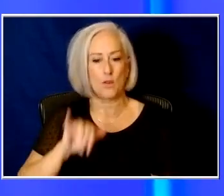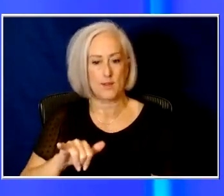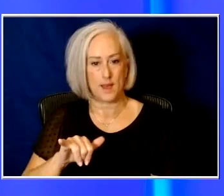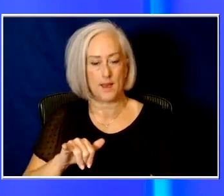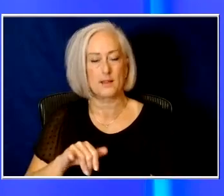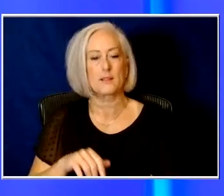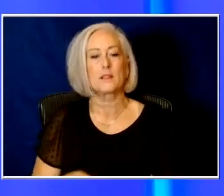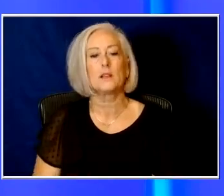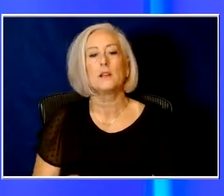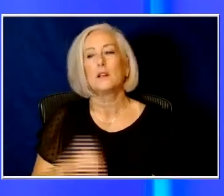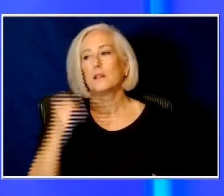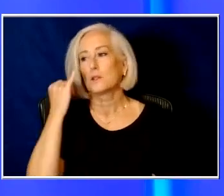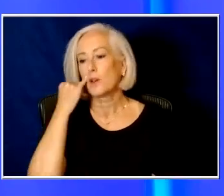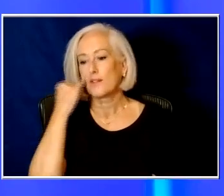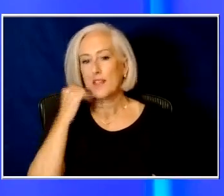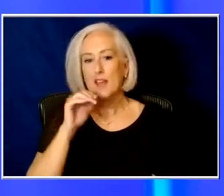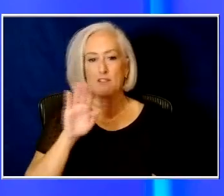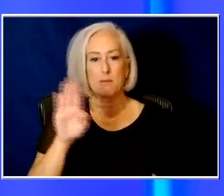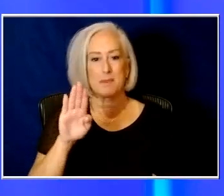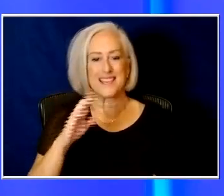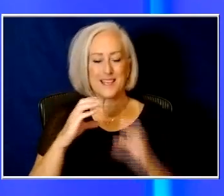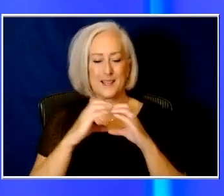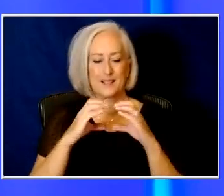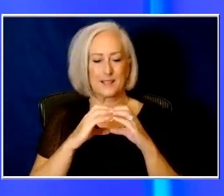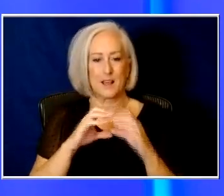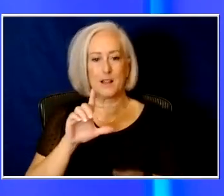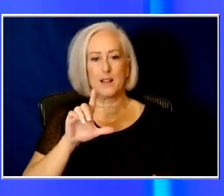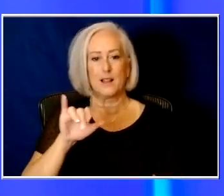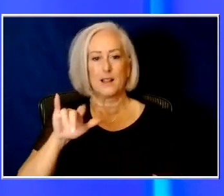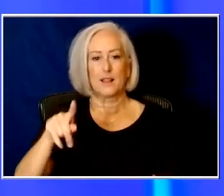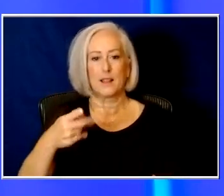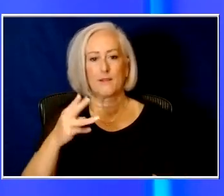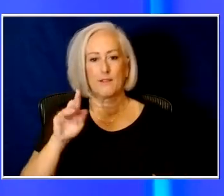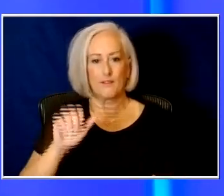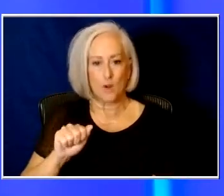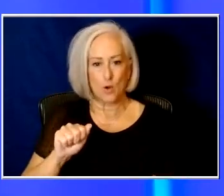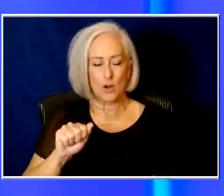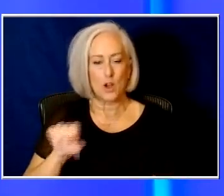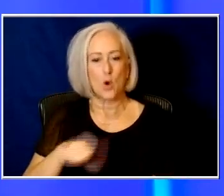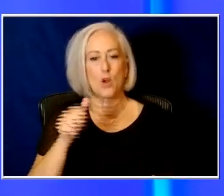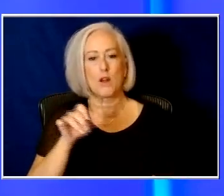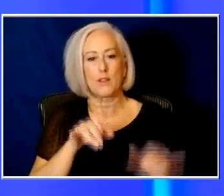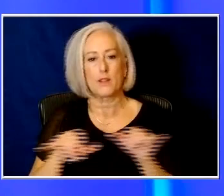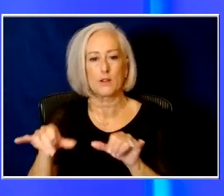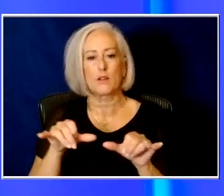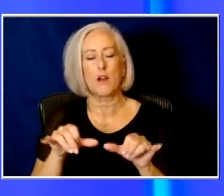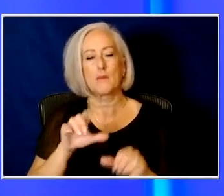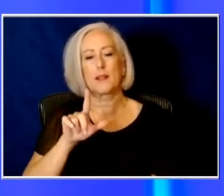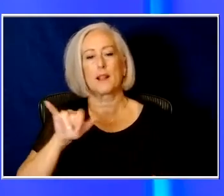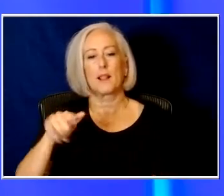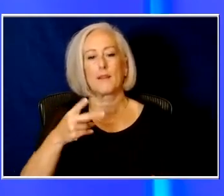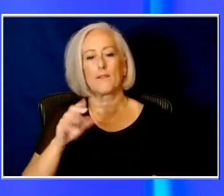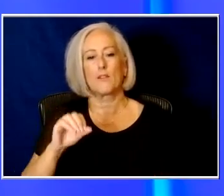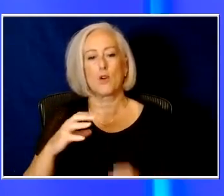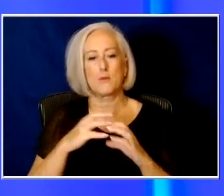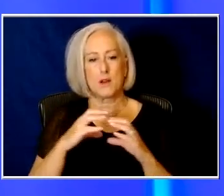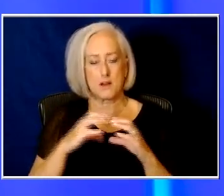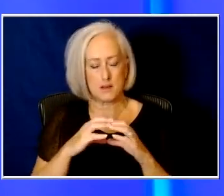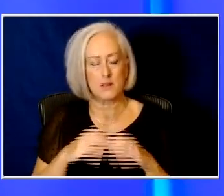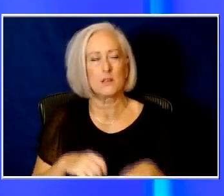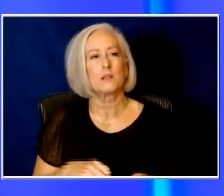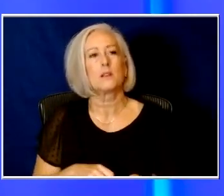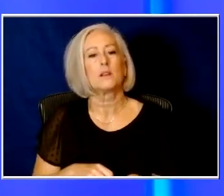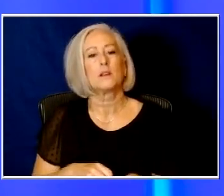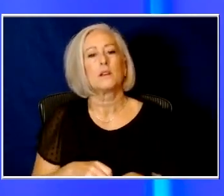lymphoma, or who have, common ones are diffuse large lymphoma or follicular lymphoma, patients, people who have